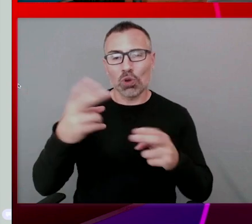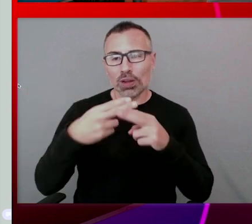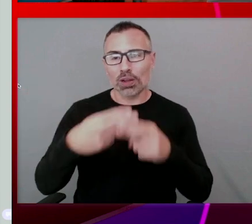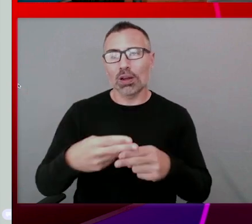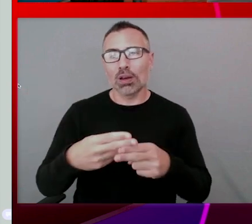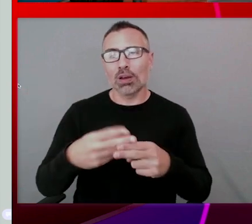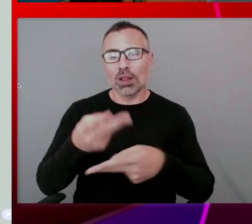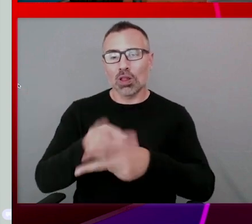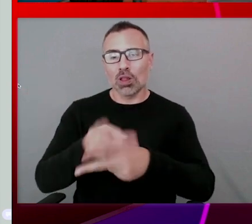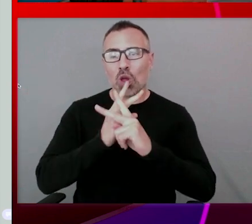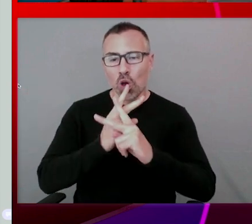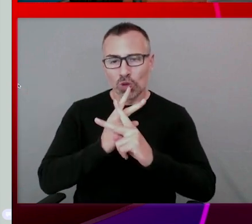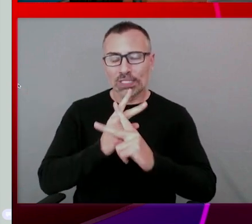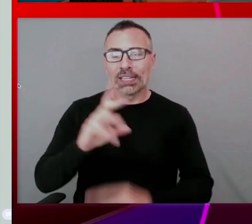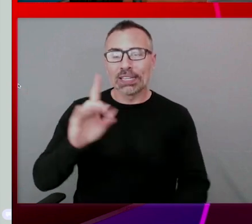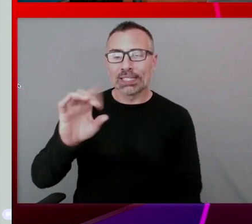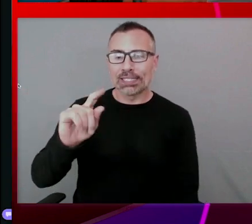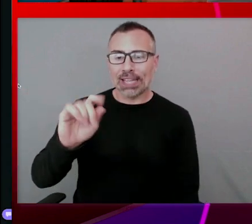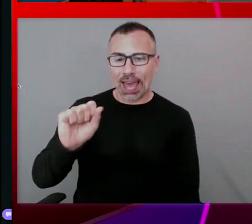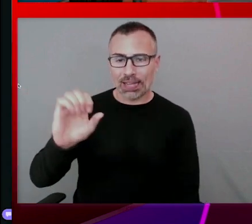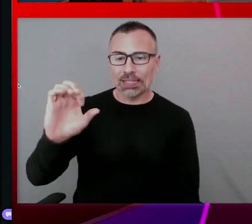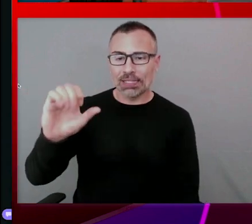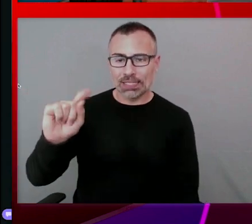data set.